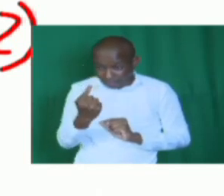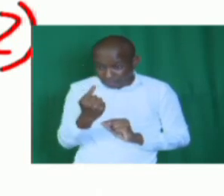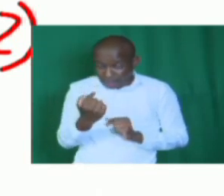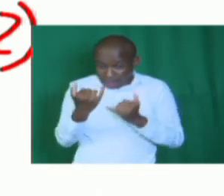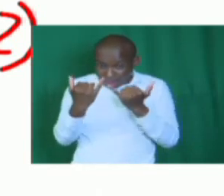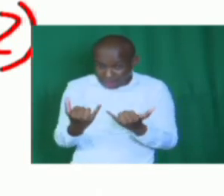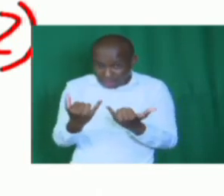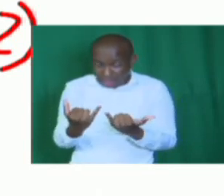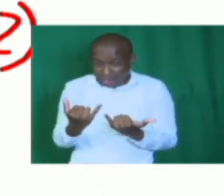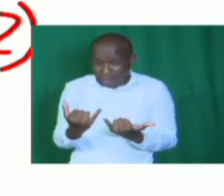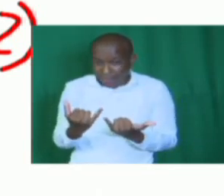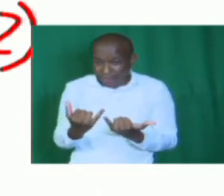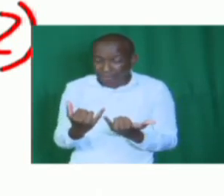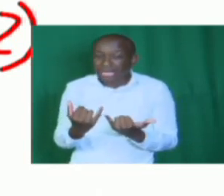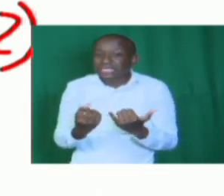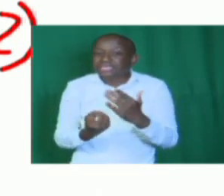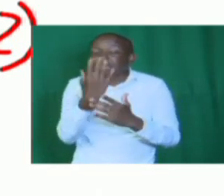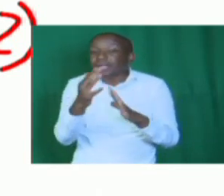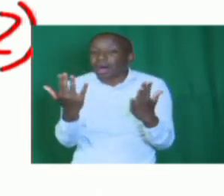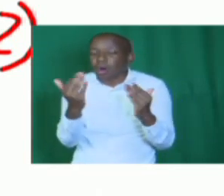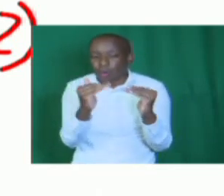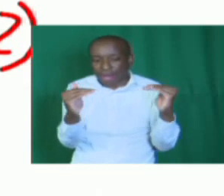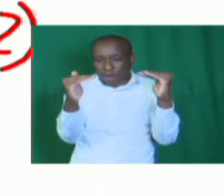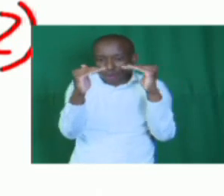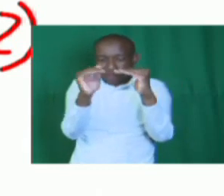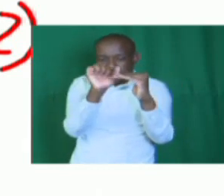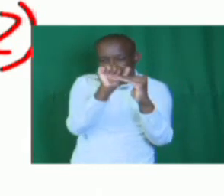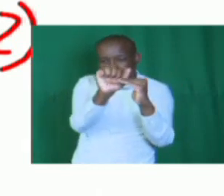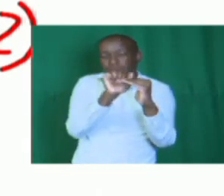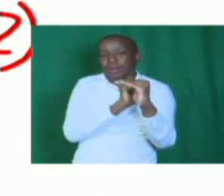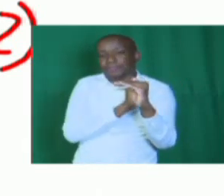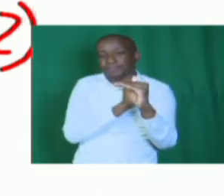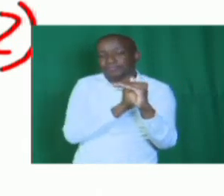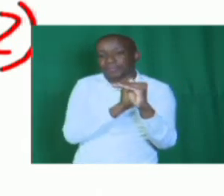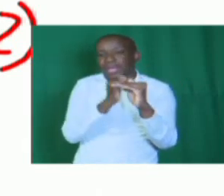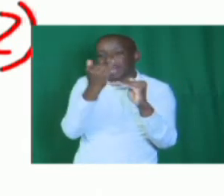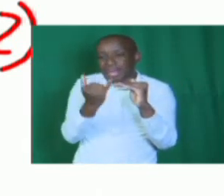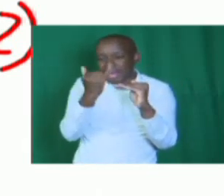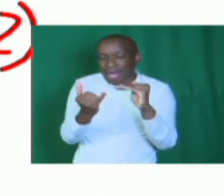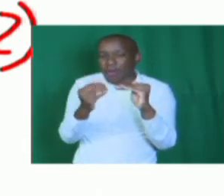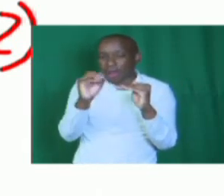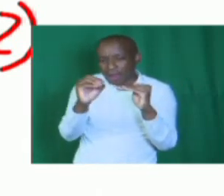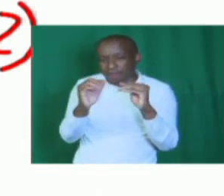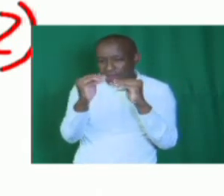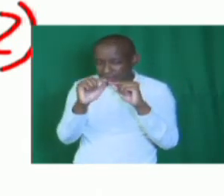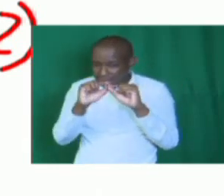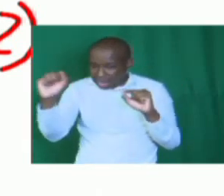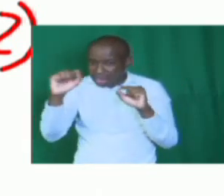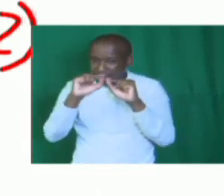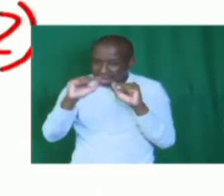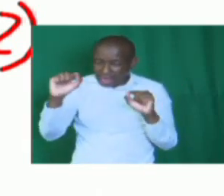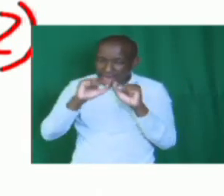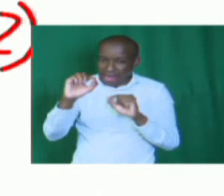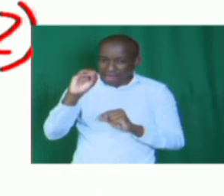off with an equation and we ended up having this line.